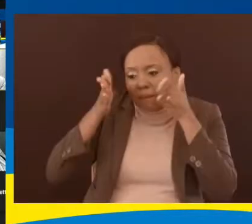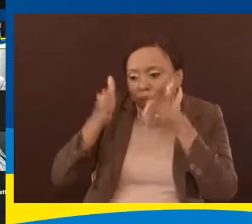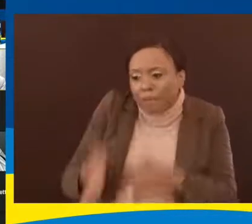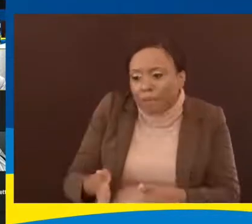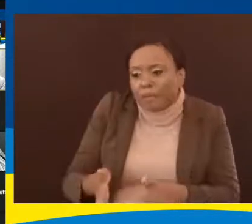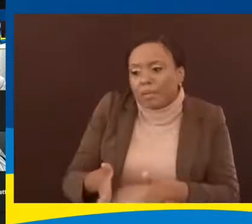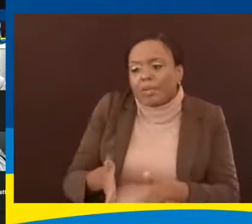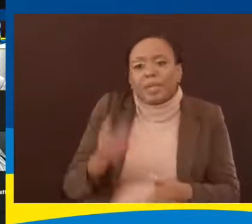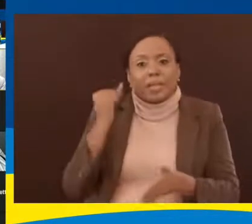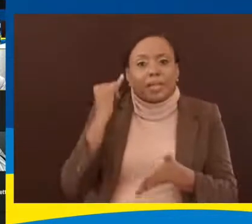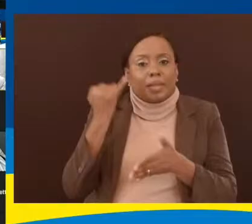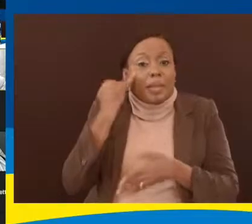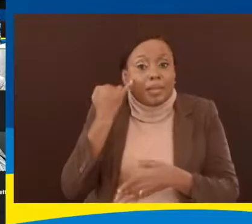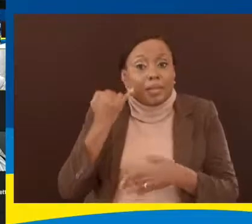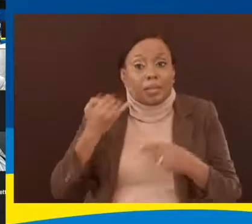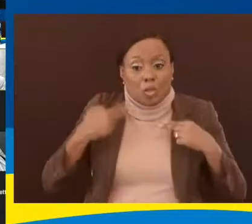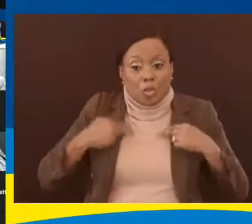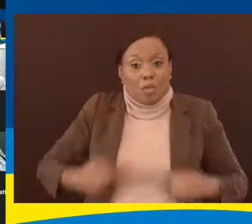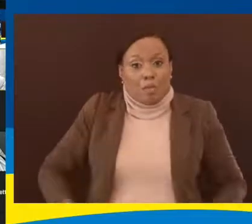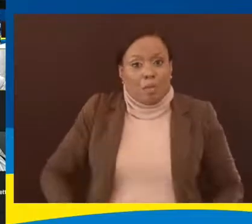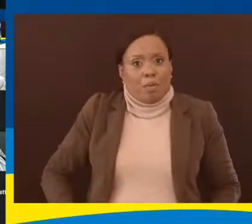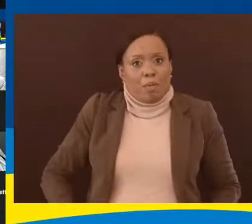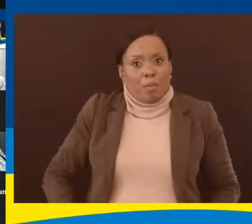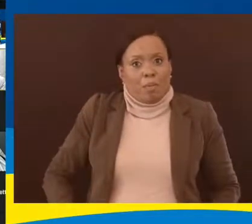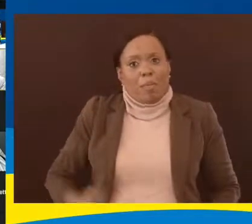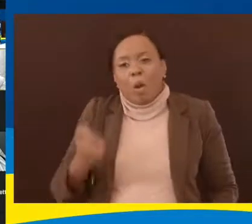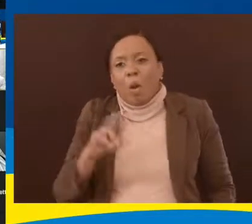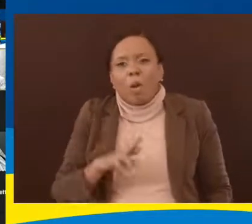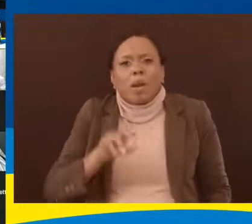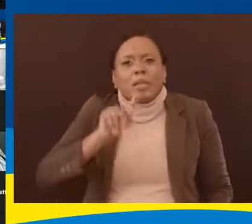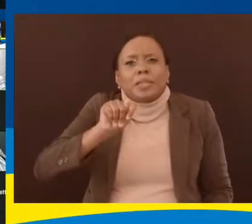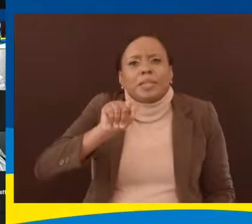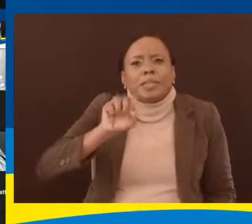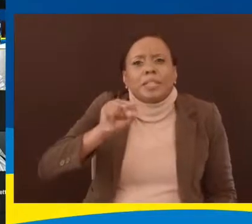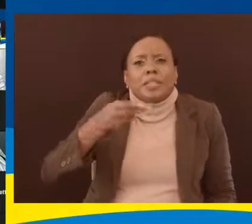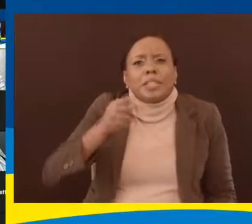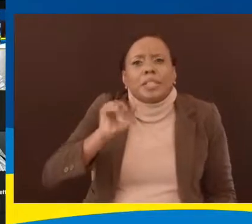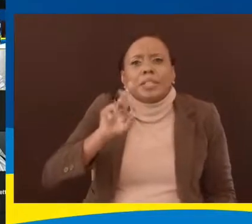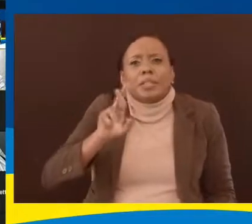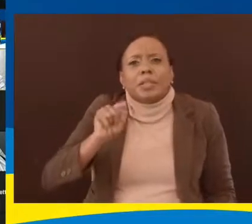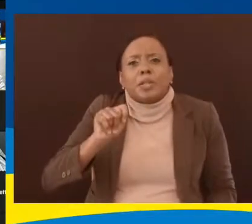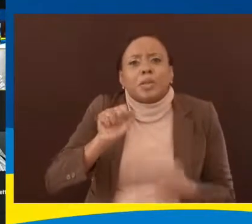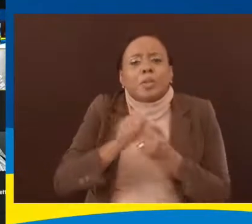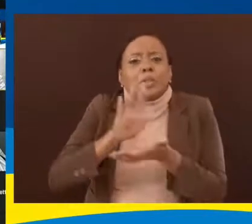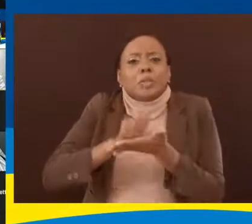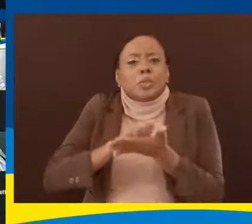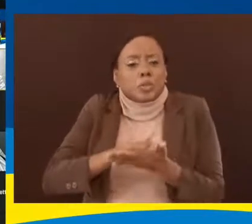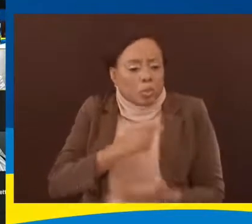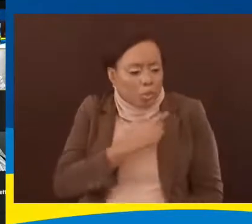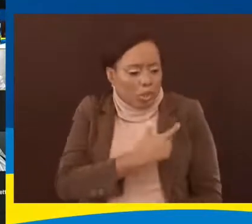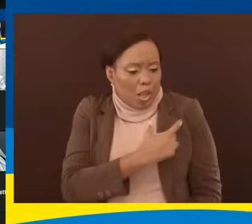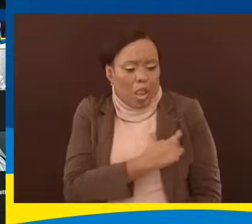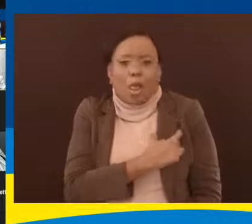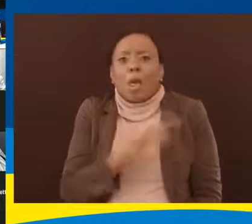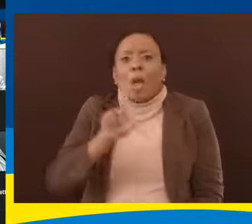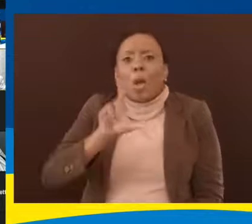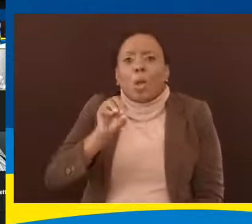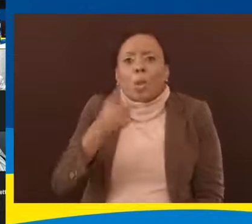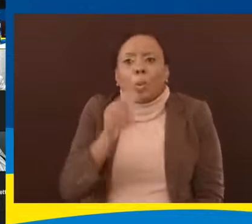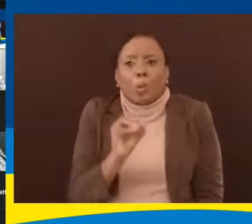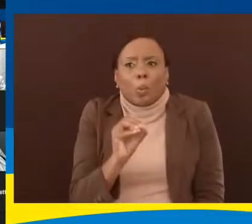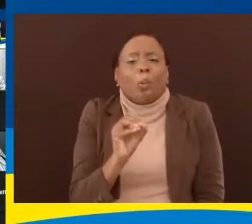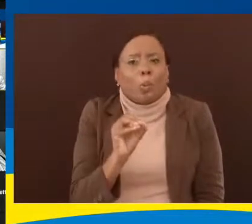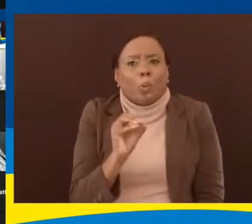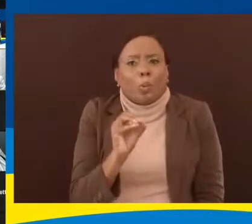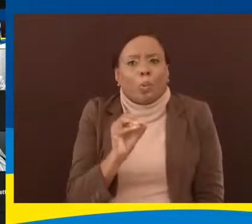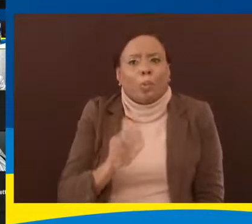domain they're struggling in, if maybe perhaps lending some sorts of discipline, even if it is in terms of dress, might